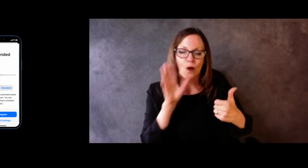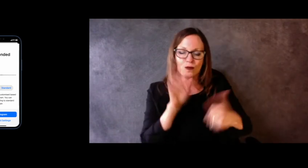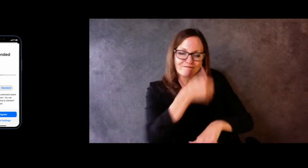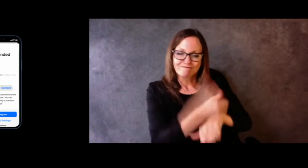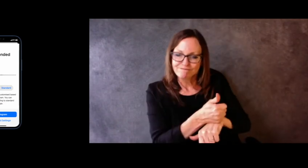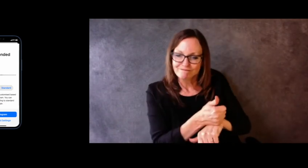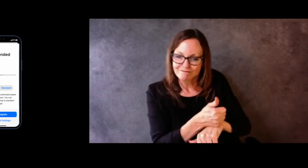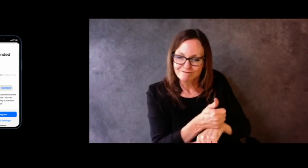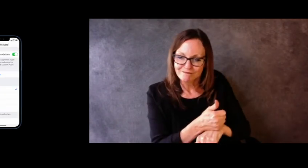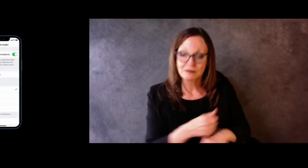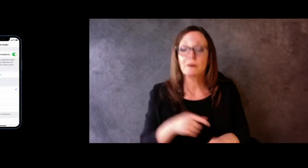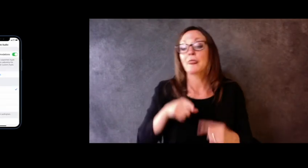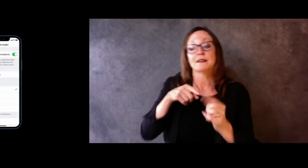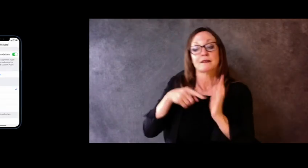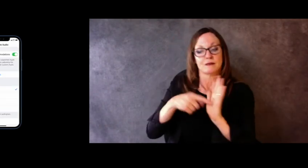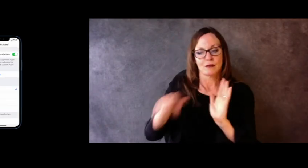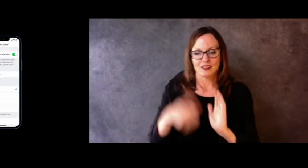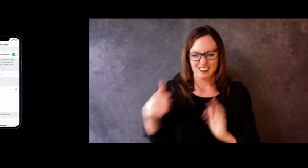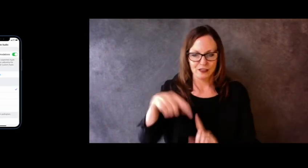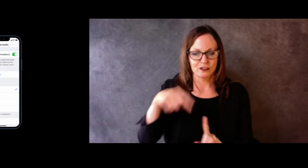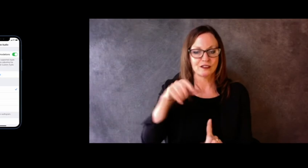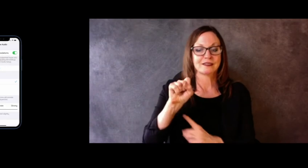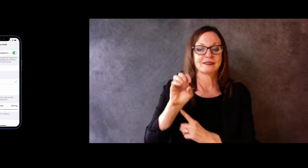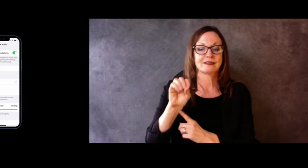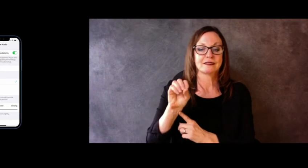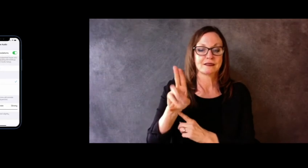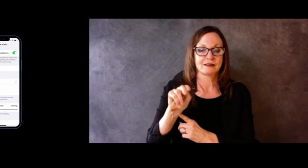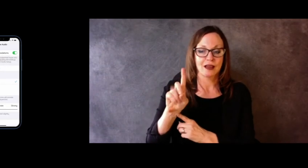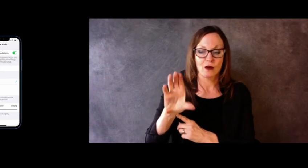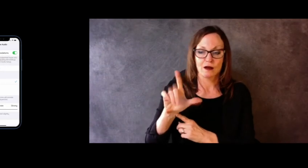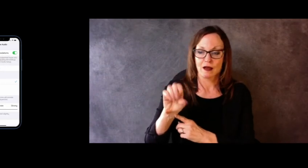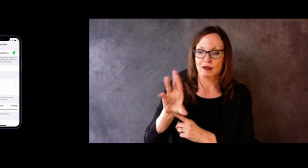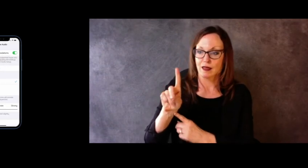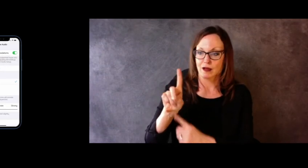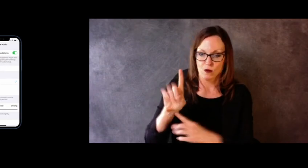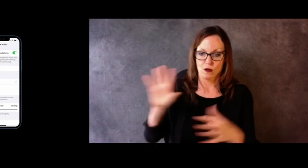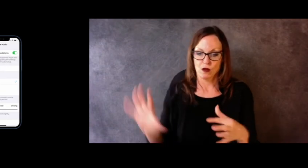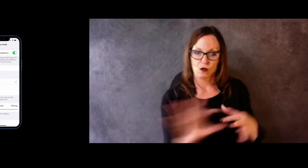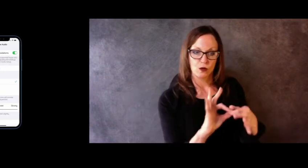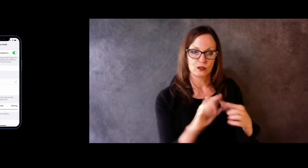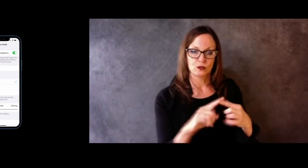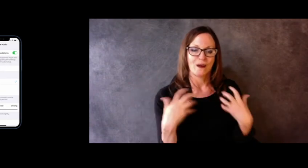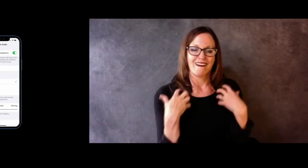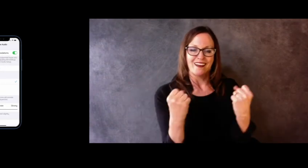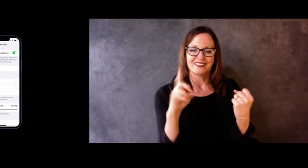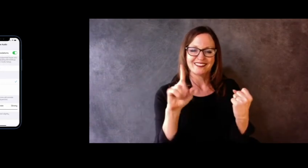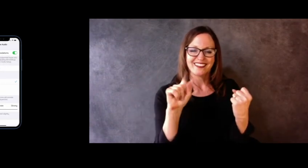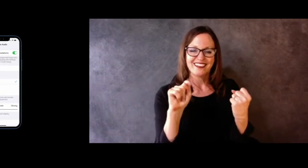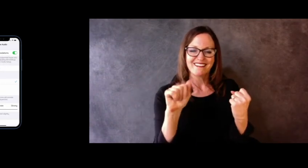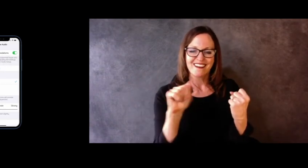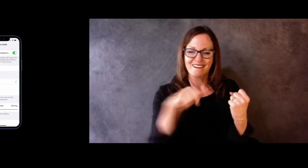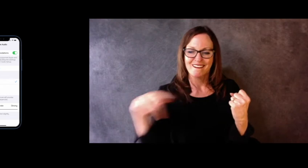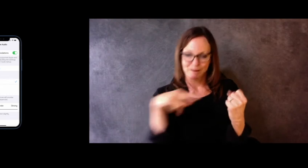can provide an audiogram to be added to health data. And with iOS 15, you can easily